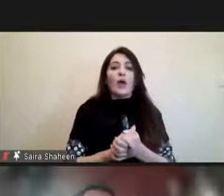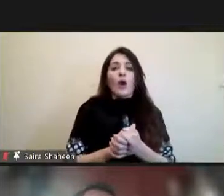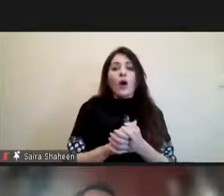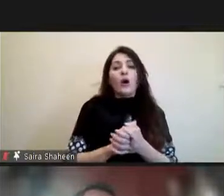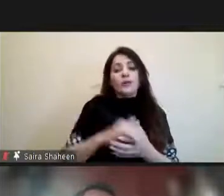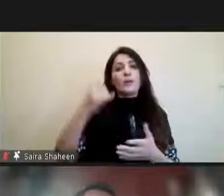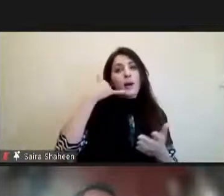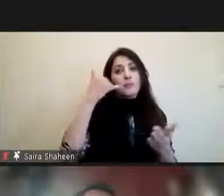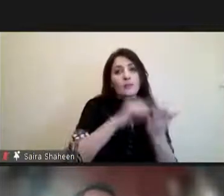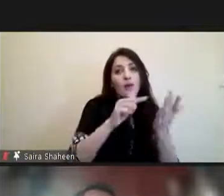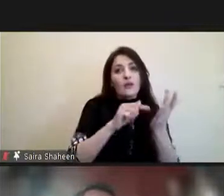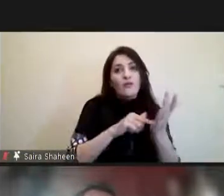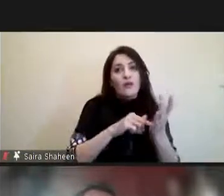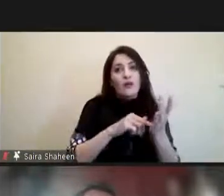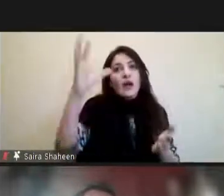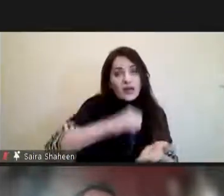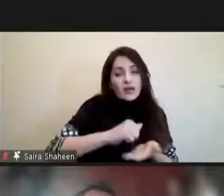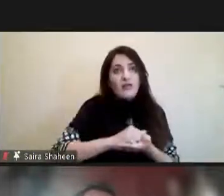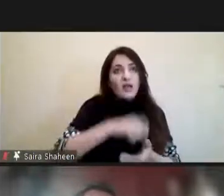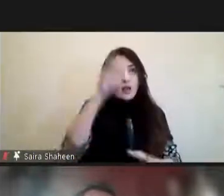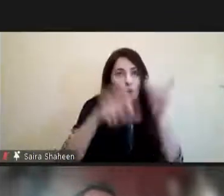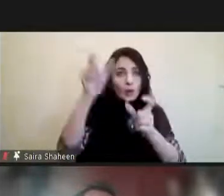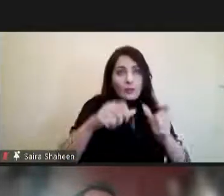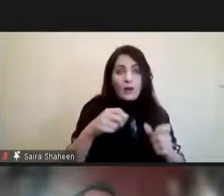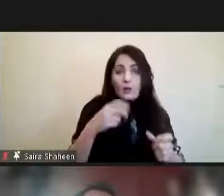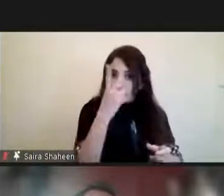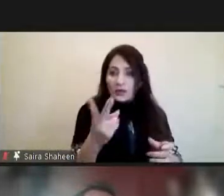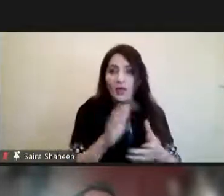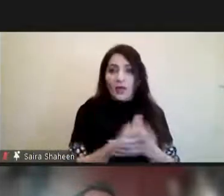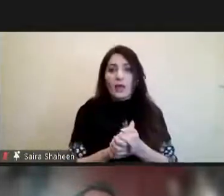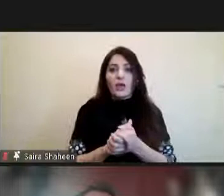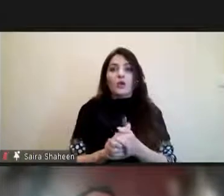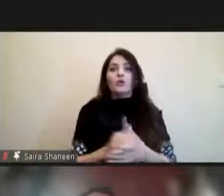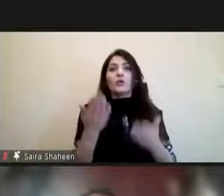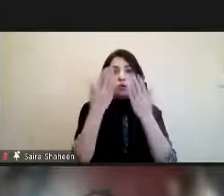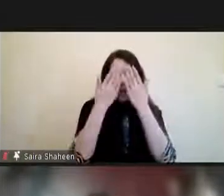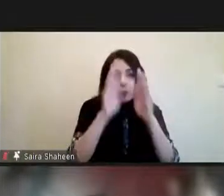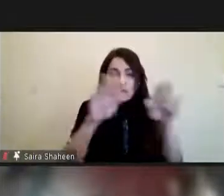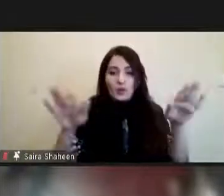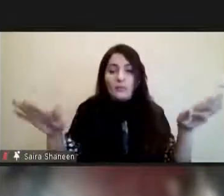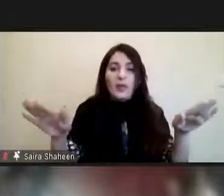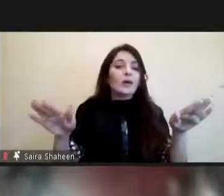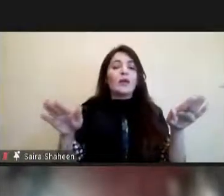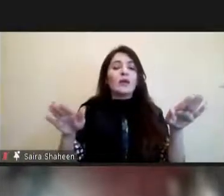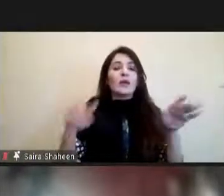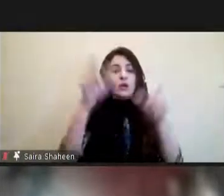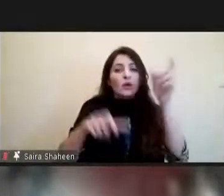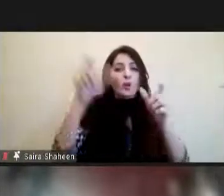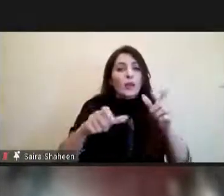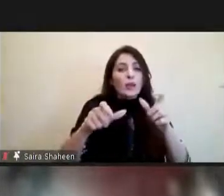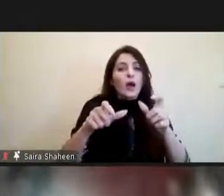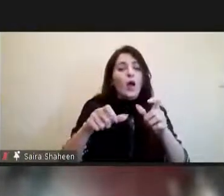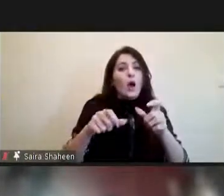owners. Now, if we look at people with visual impairment that own a smartphone, then the proportions are larger.